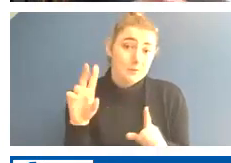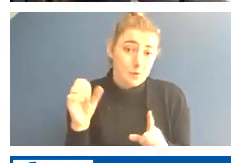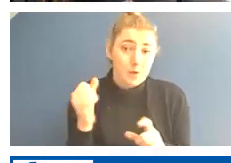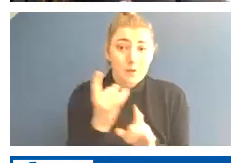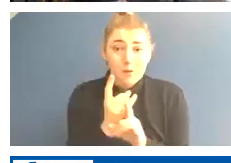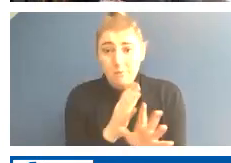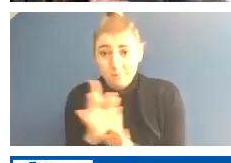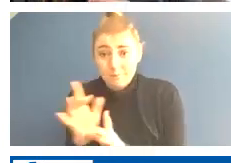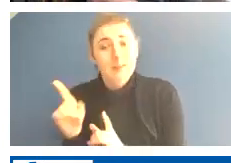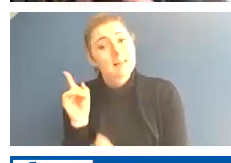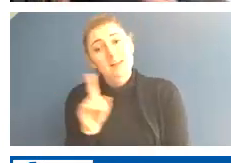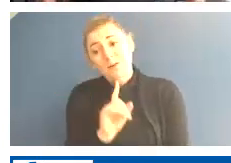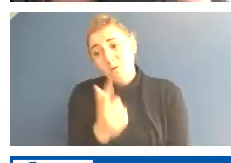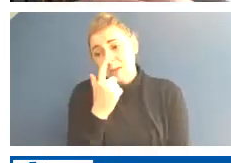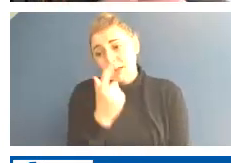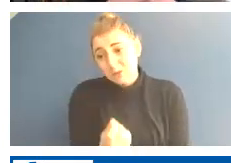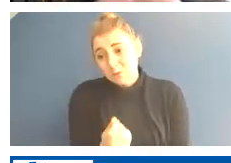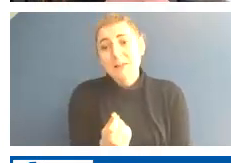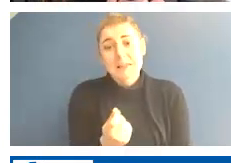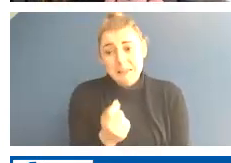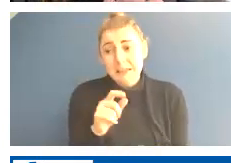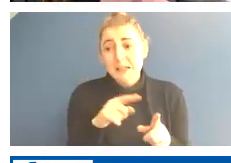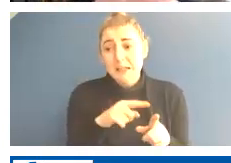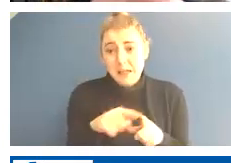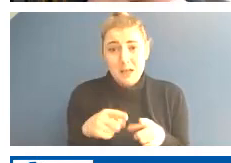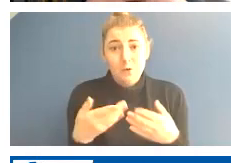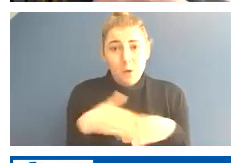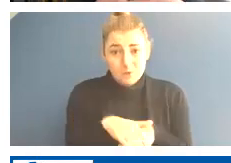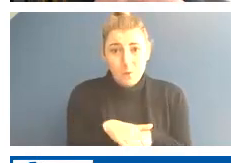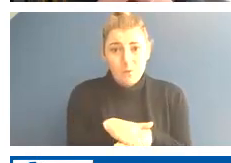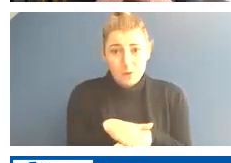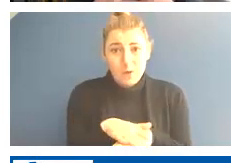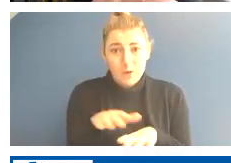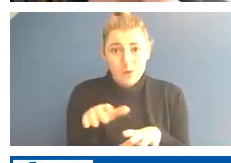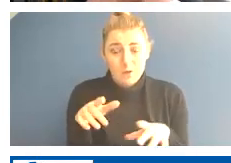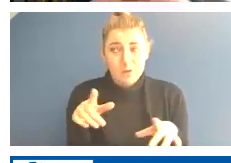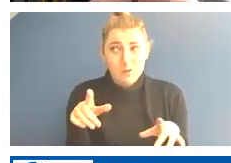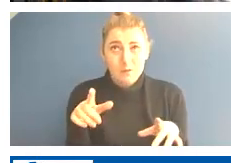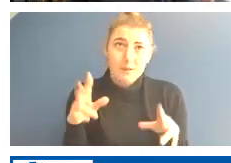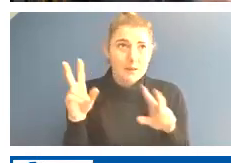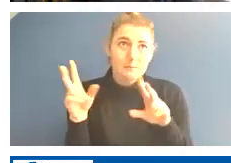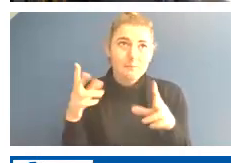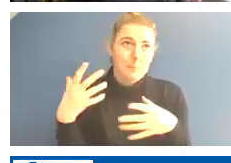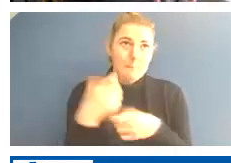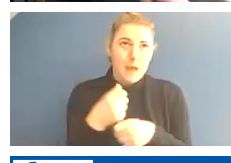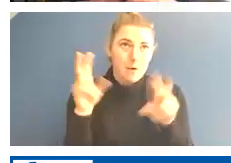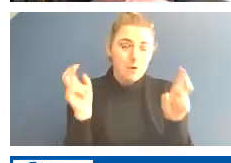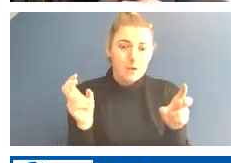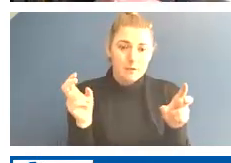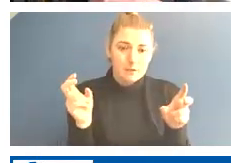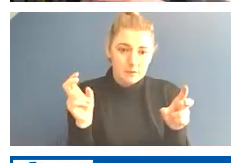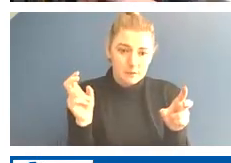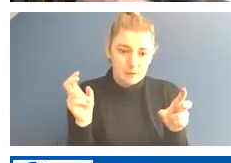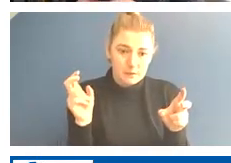are interesting areas of crossover. To kind of paraphrase or give just a quick bit of